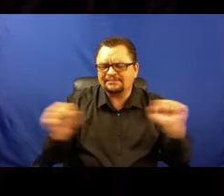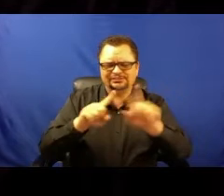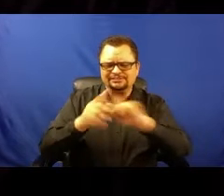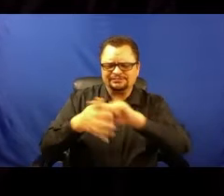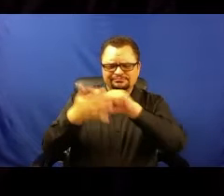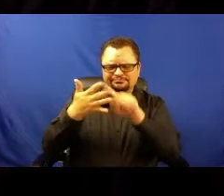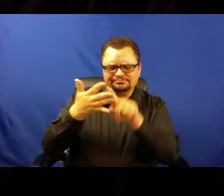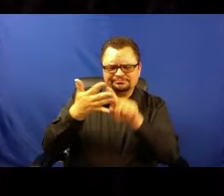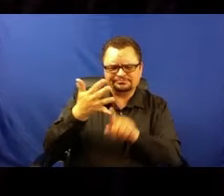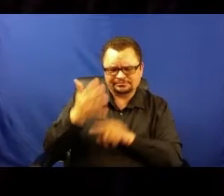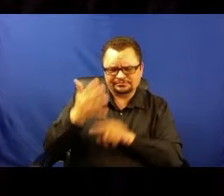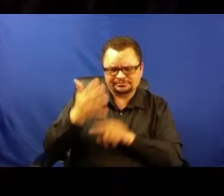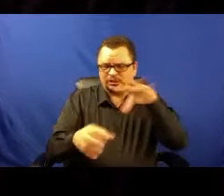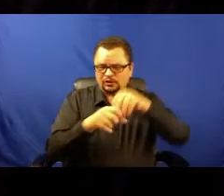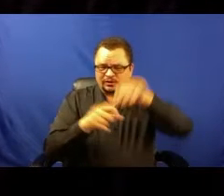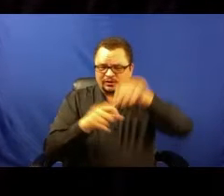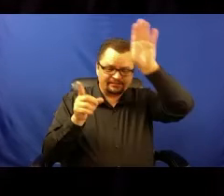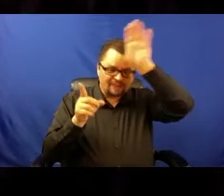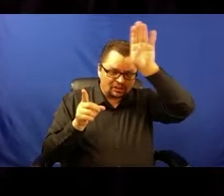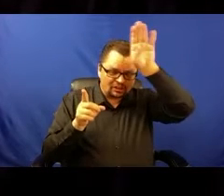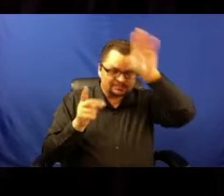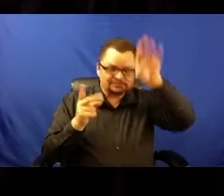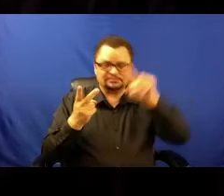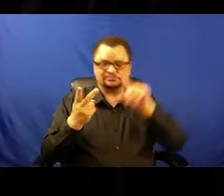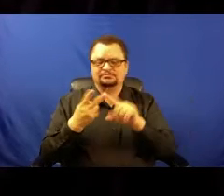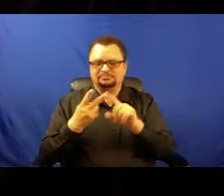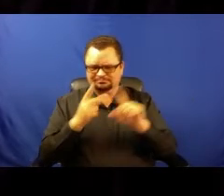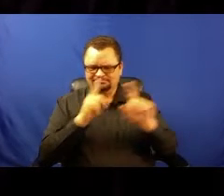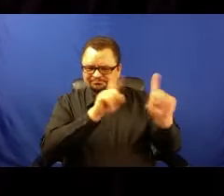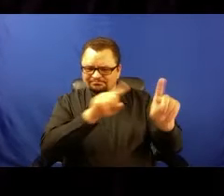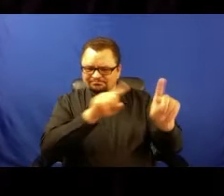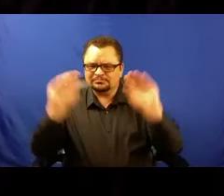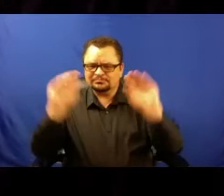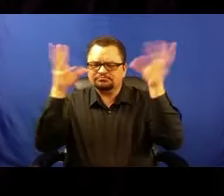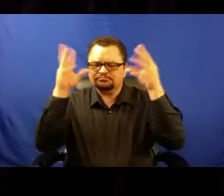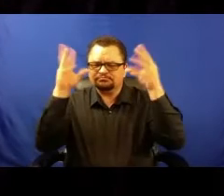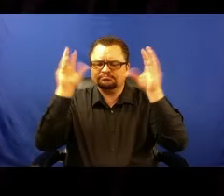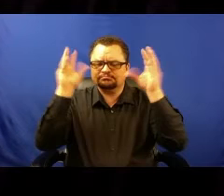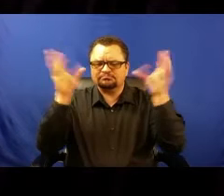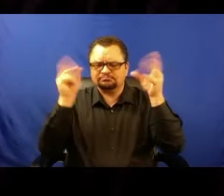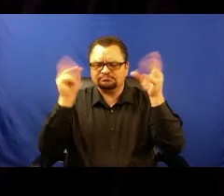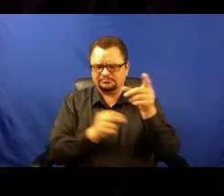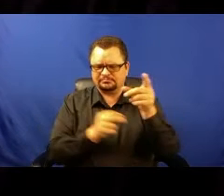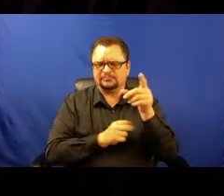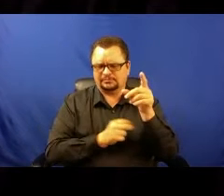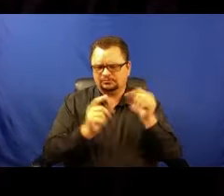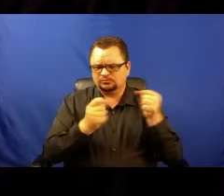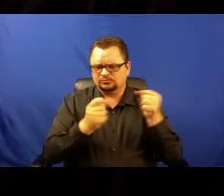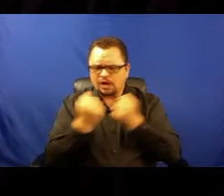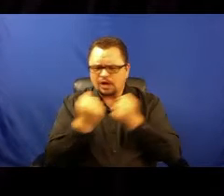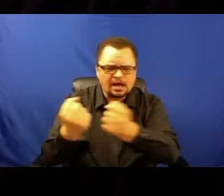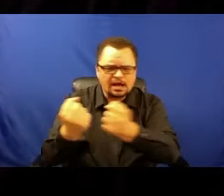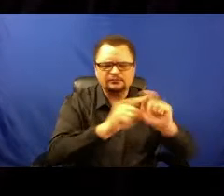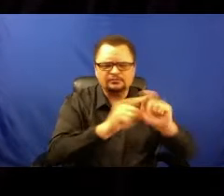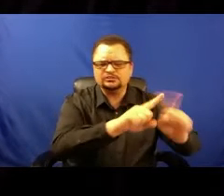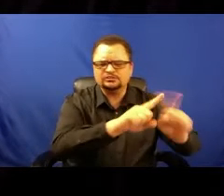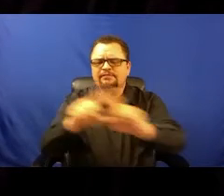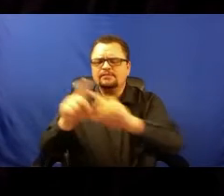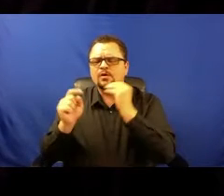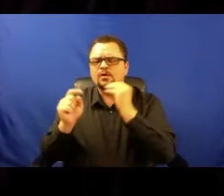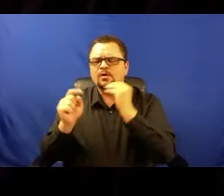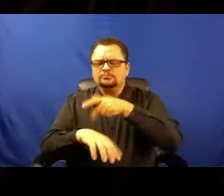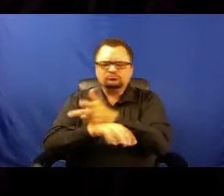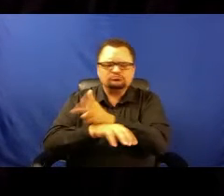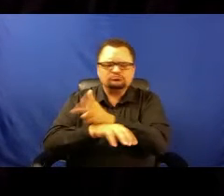to help administer vaccine and support the effort. So there are numerous team members that have been part of this effort. I also want